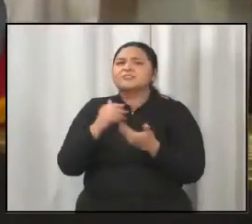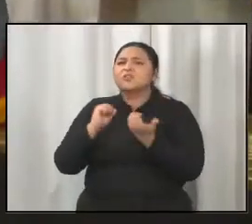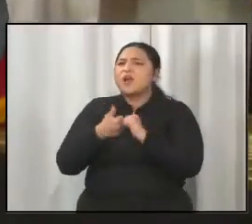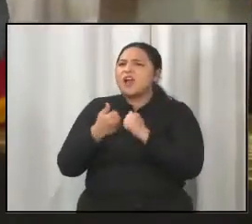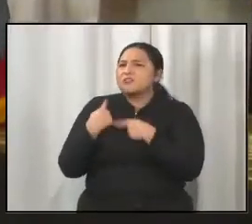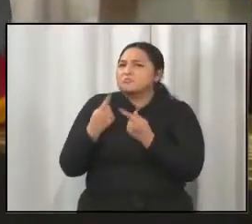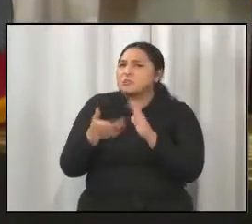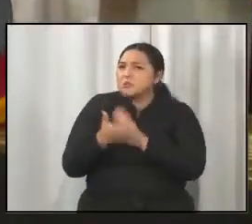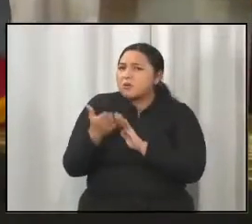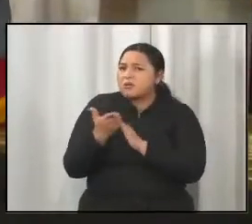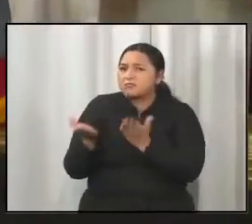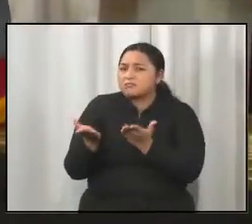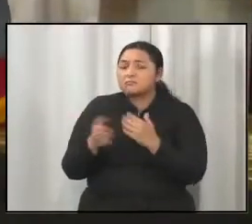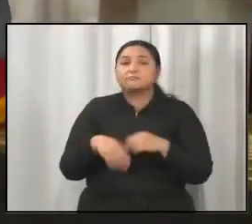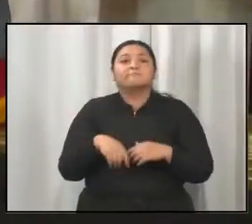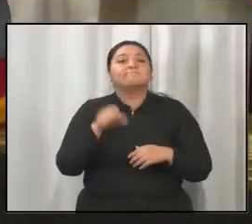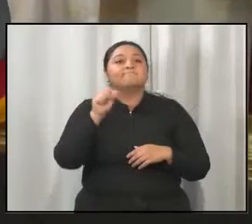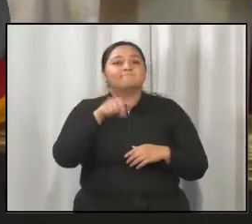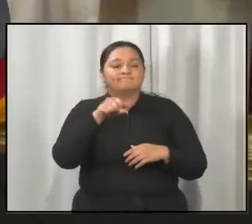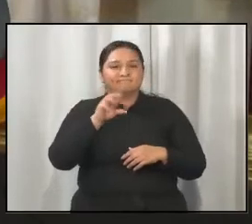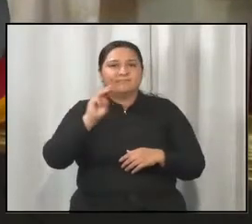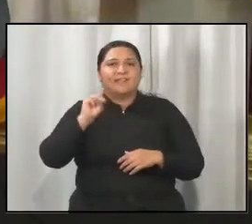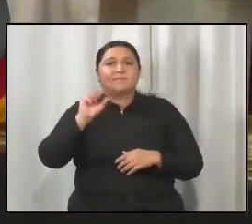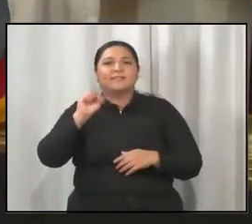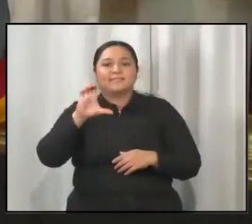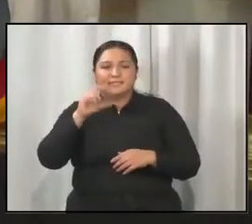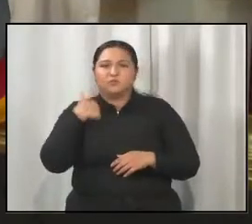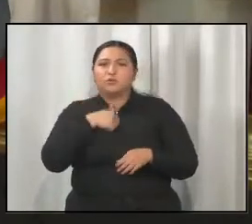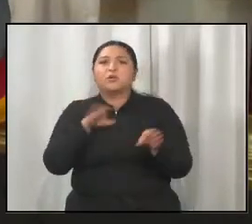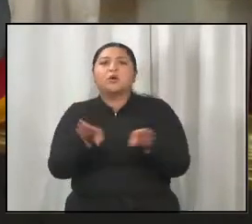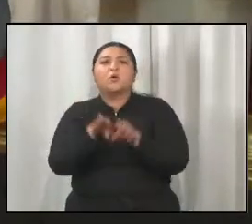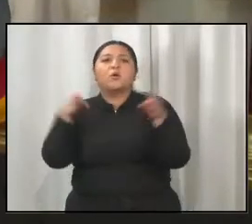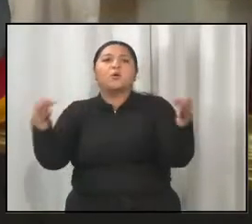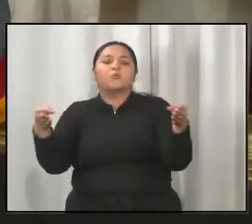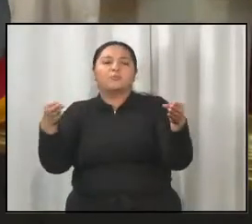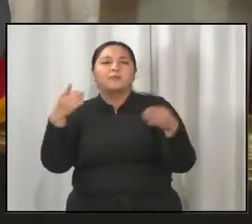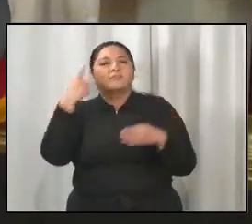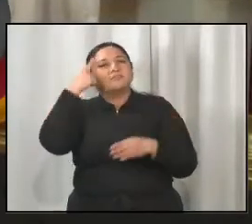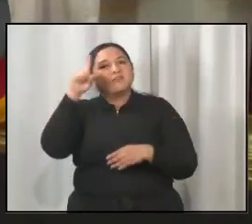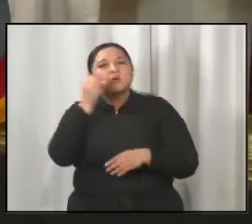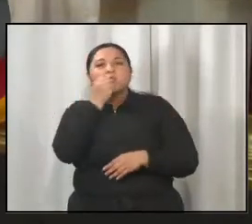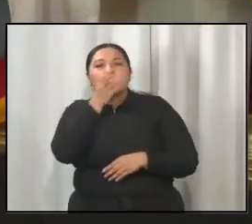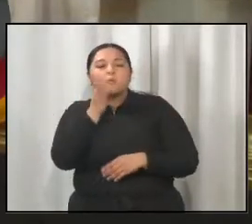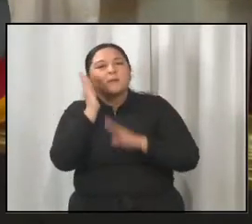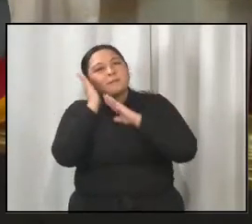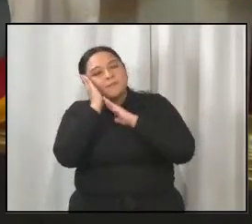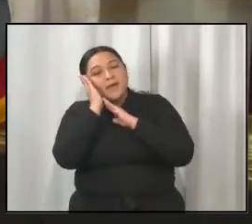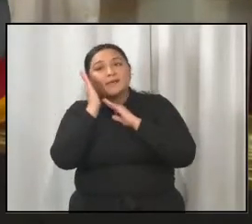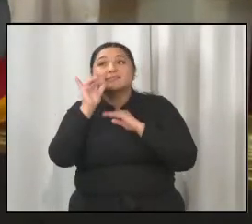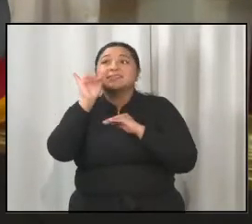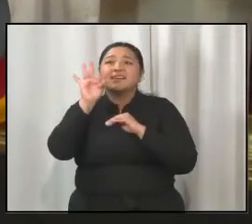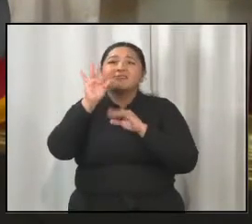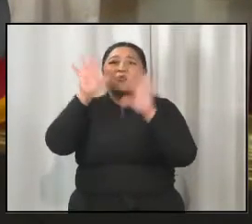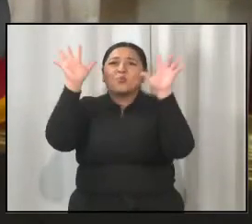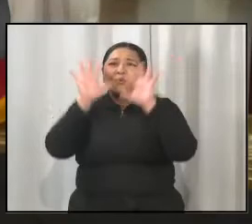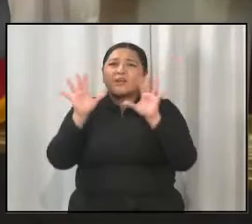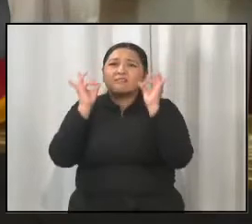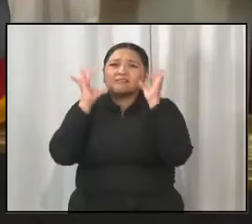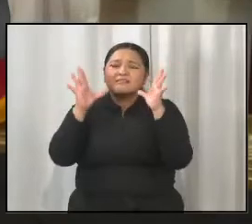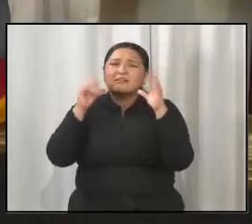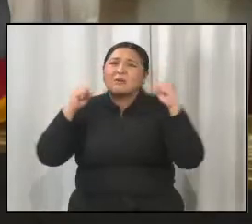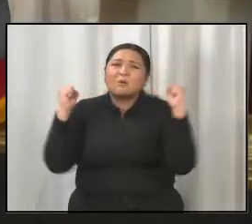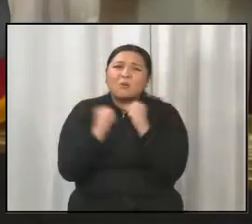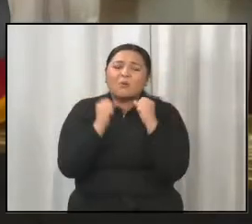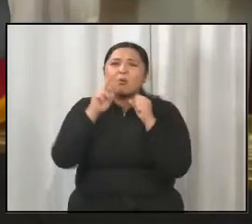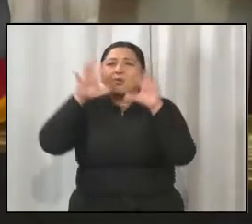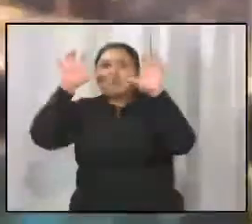opening up the MSC for warming beds whenever it's raining or under 45 degrees. So we've been open most of the